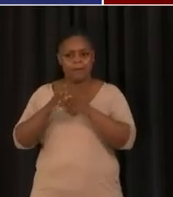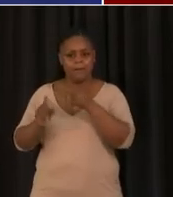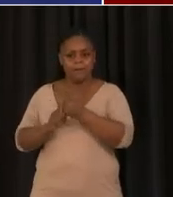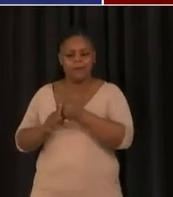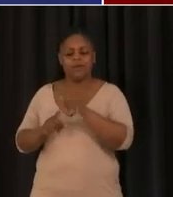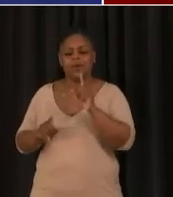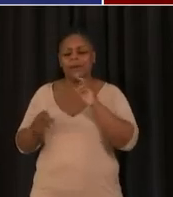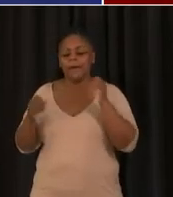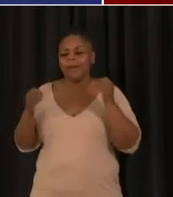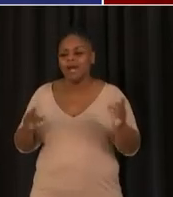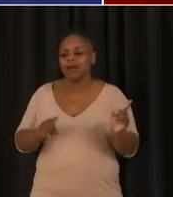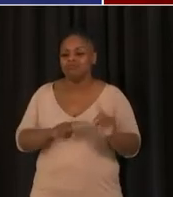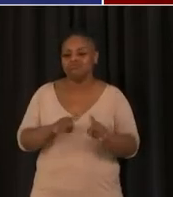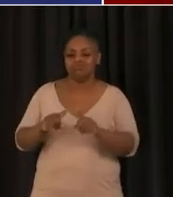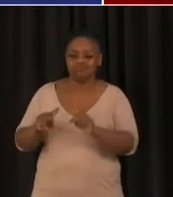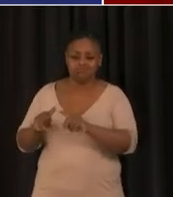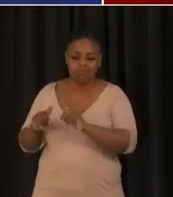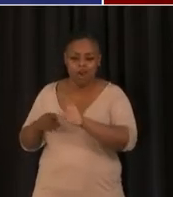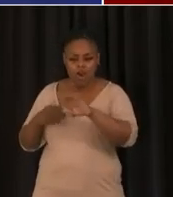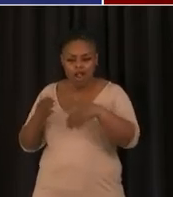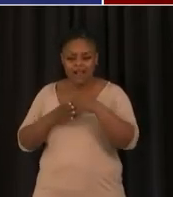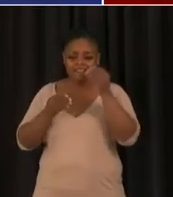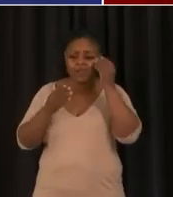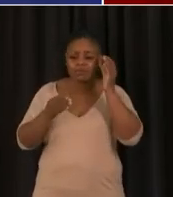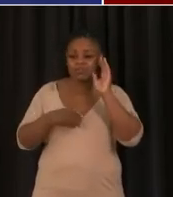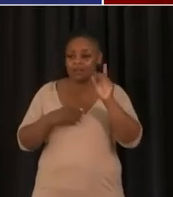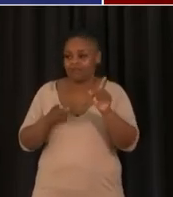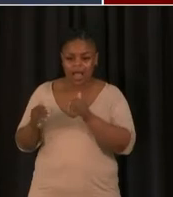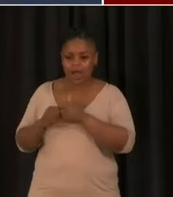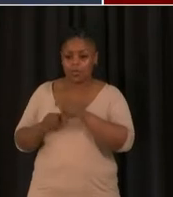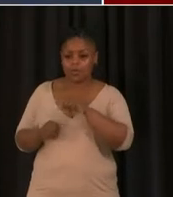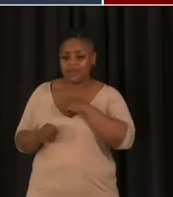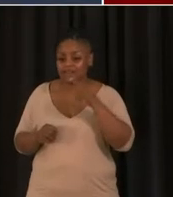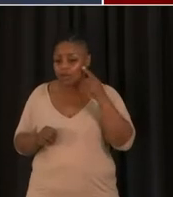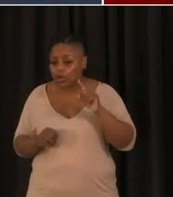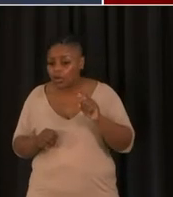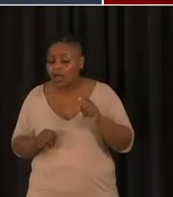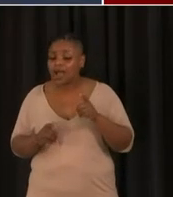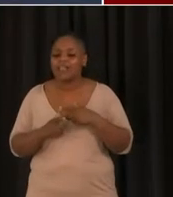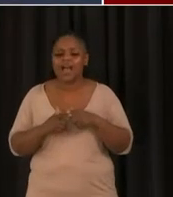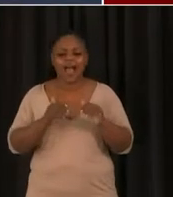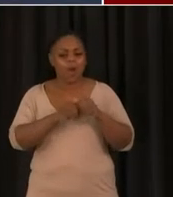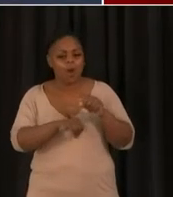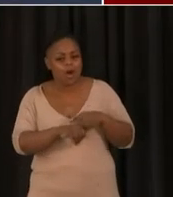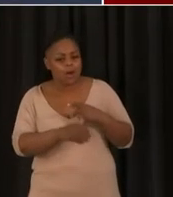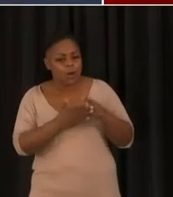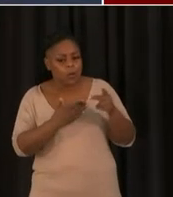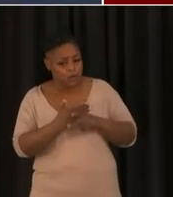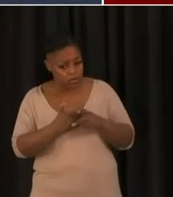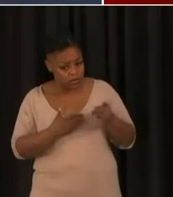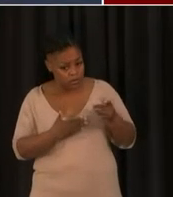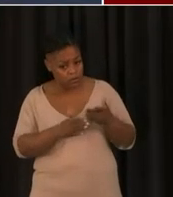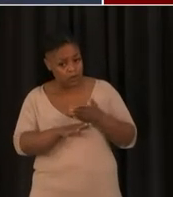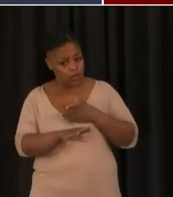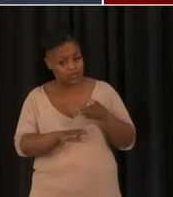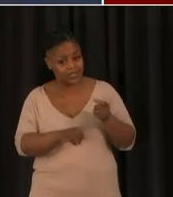revenue and has to shift resources away from other vital services toward programs that mitigate the damage from things